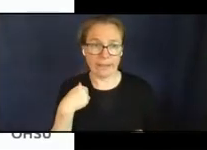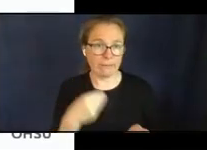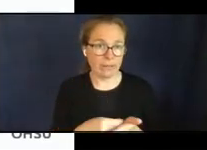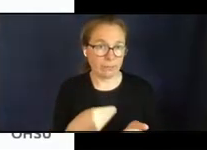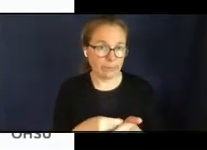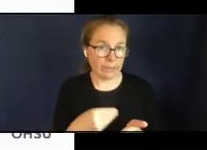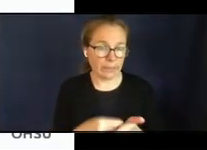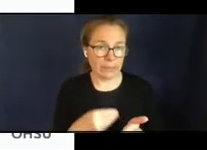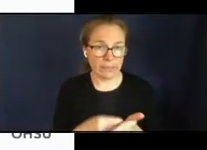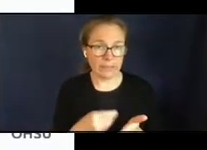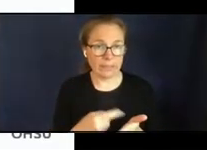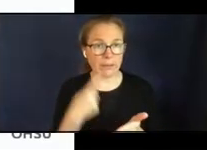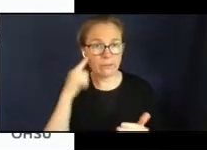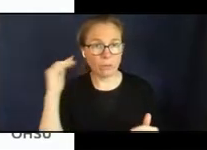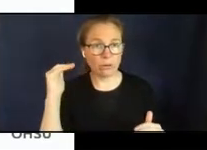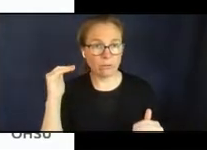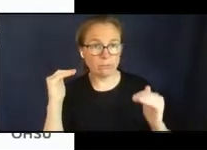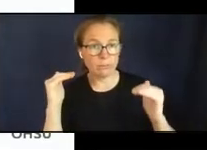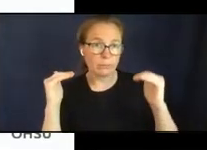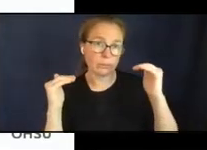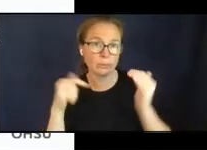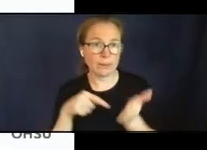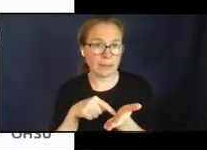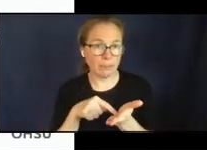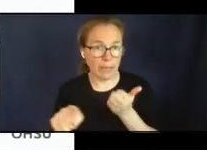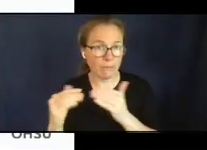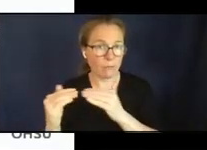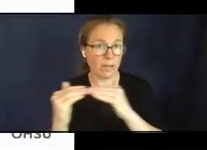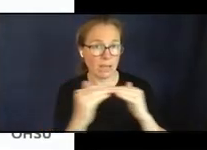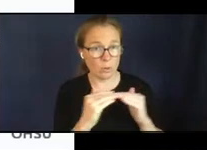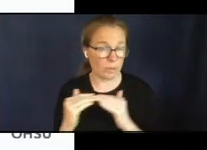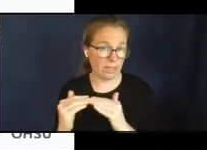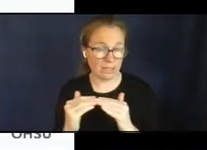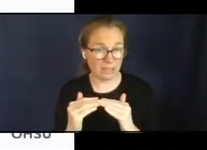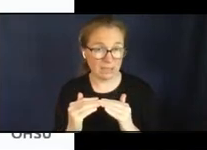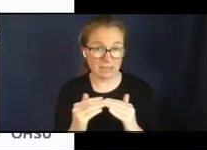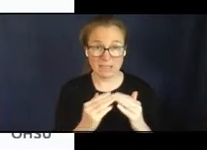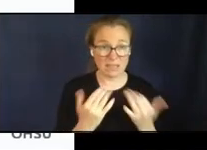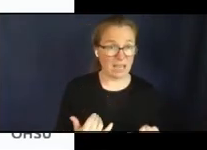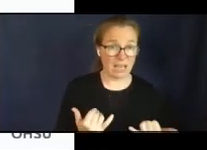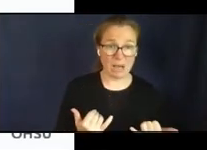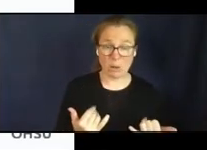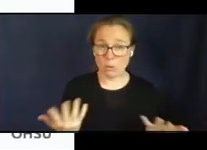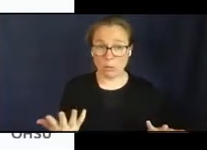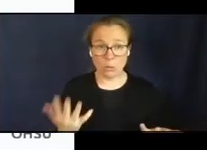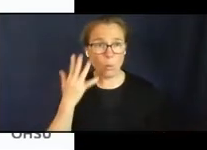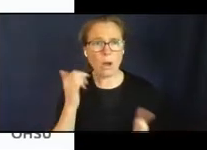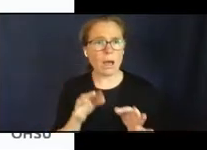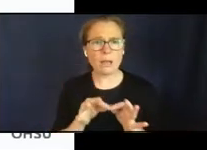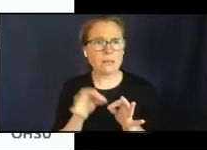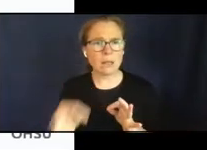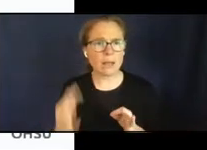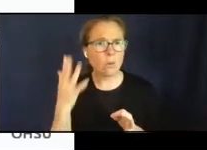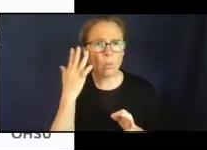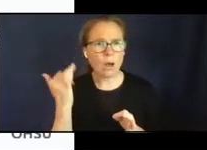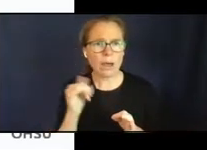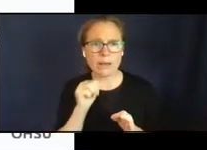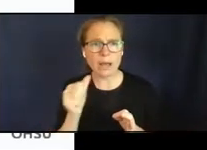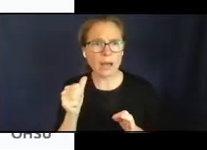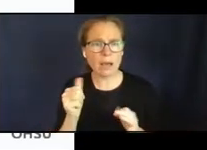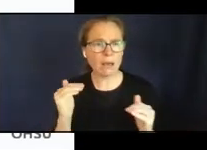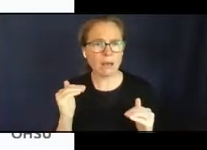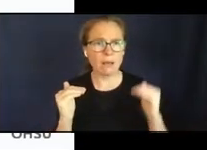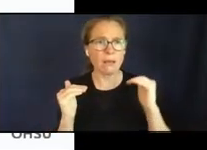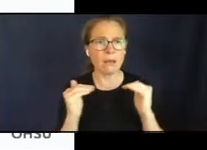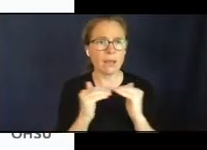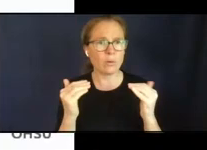make these adjustments that are necessary for equity to happen now, or why delay it? Because I am concerned with any type of